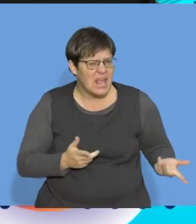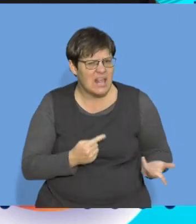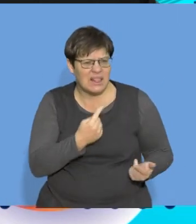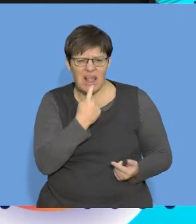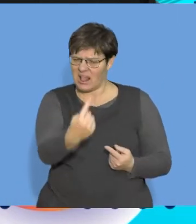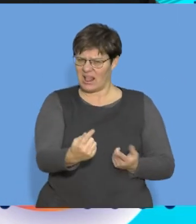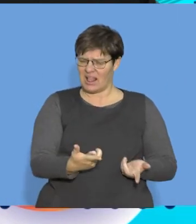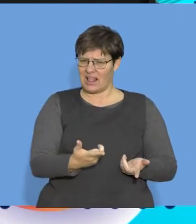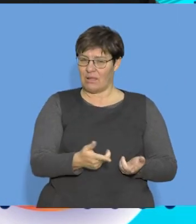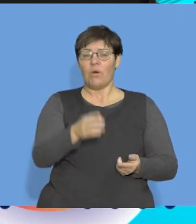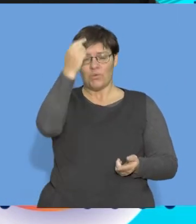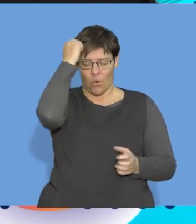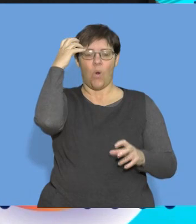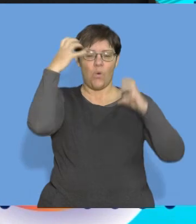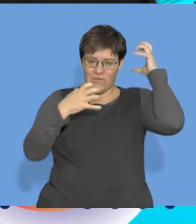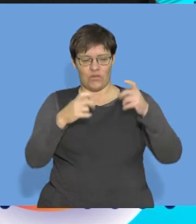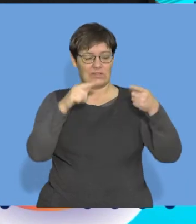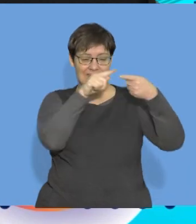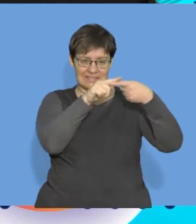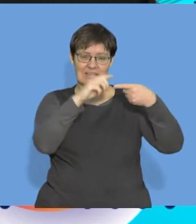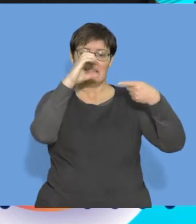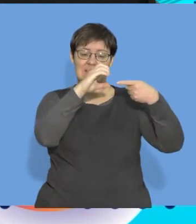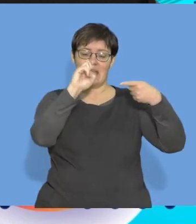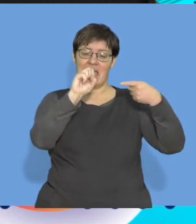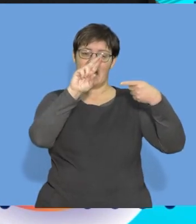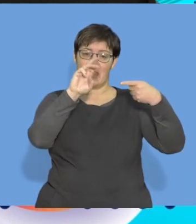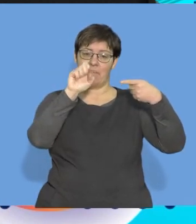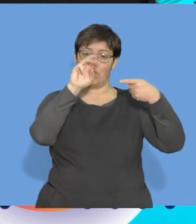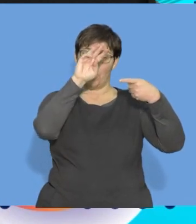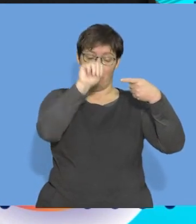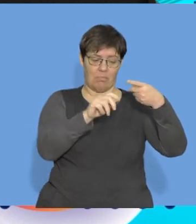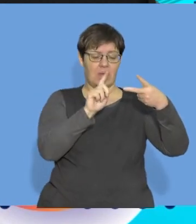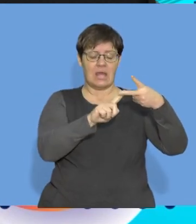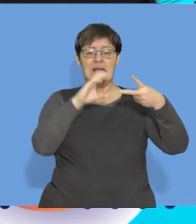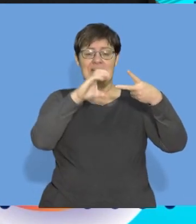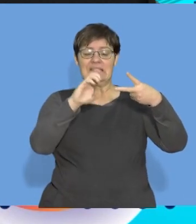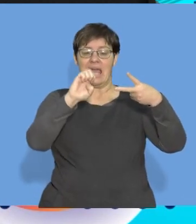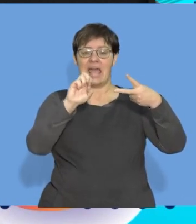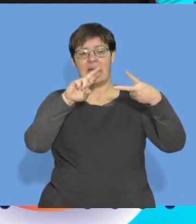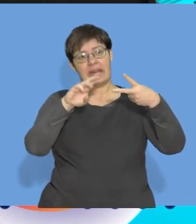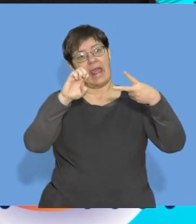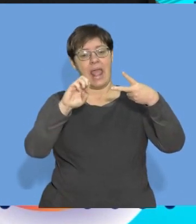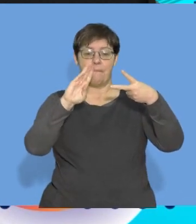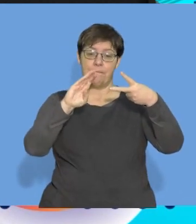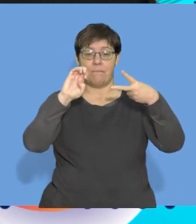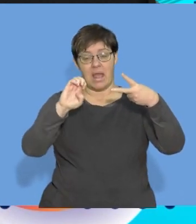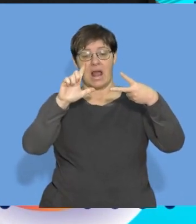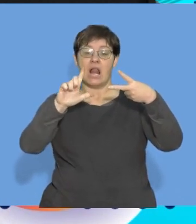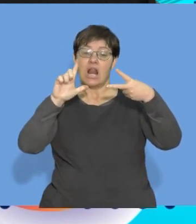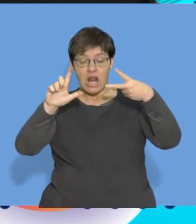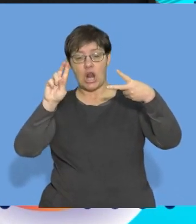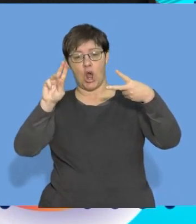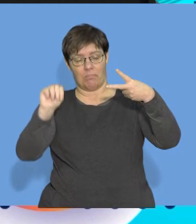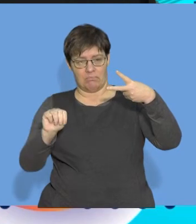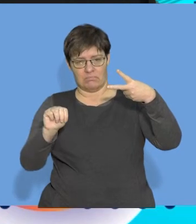now because I know you always confuse cerebellum and cerebrum. So, cerebrum, the